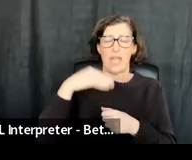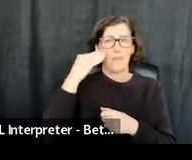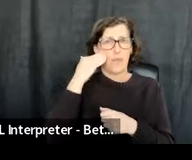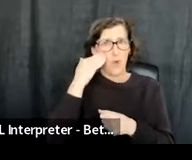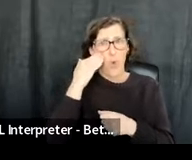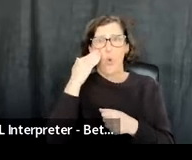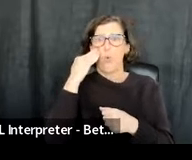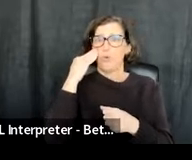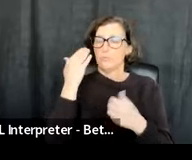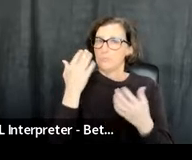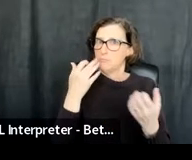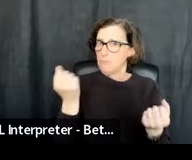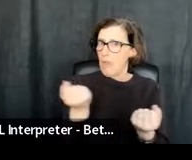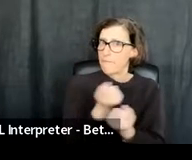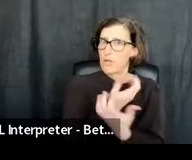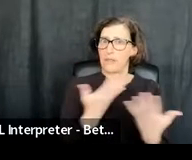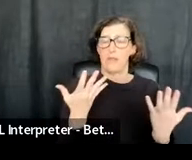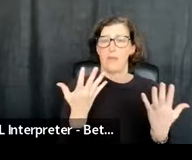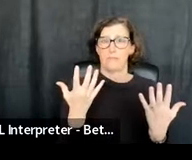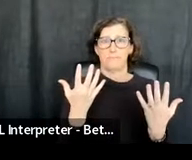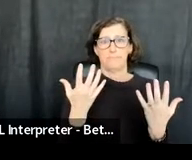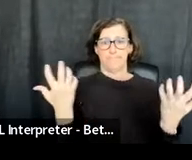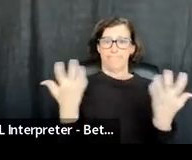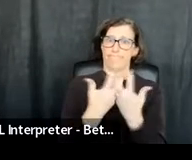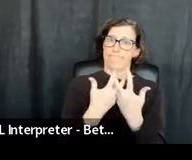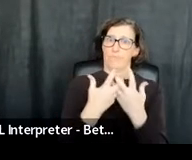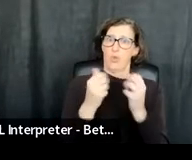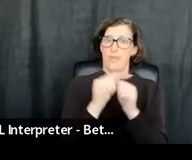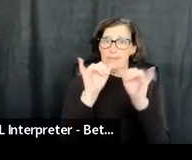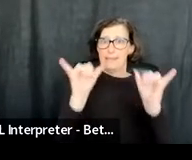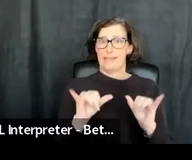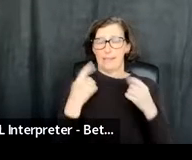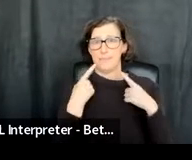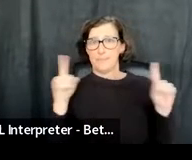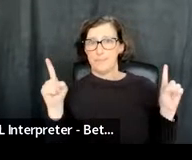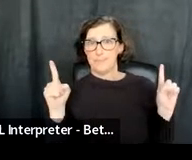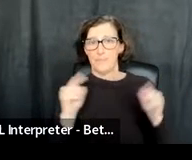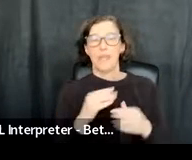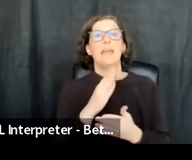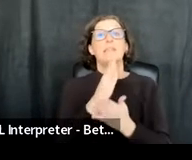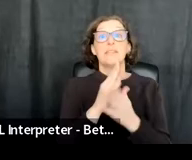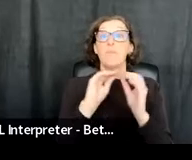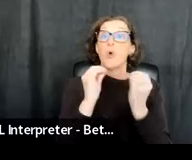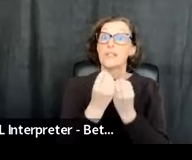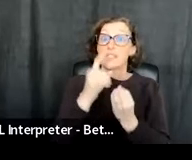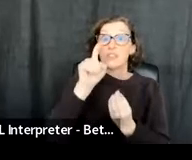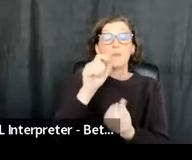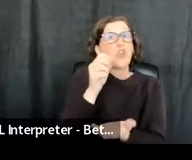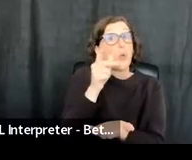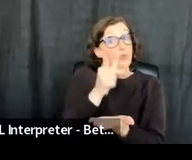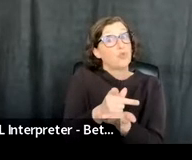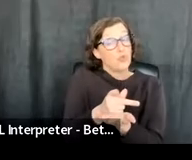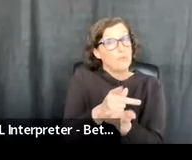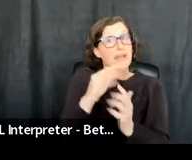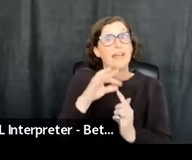everything is compatible with their systems. Some organizations have to approve, especially